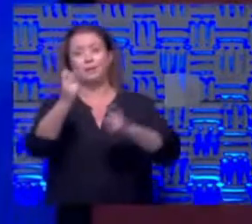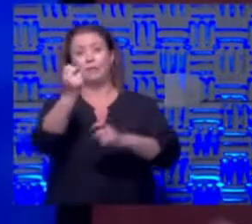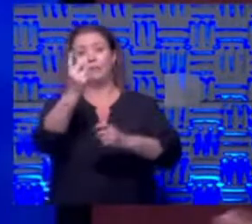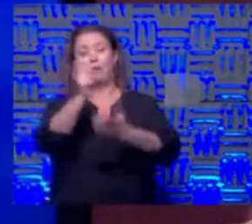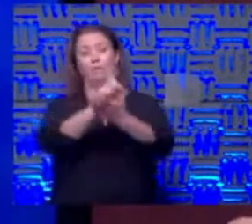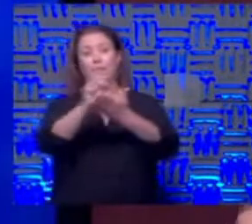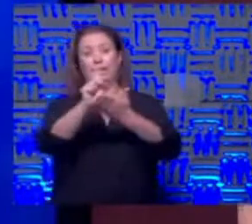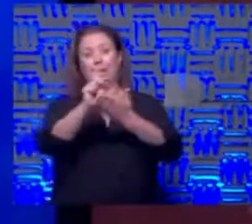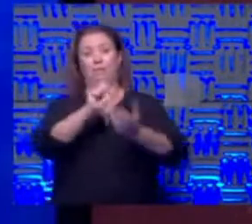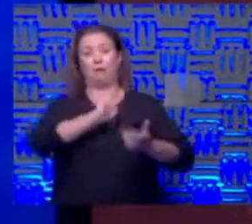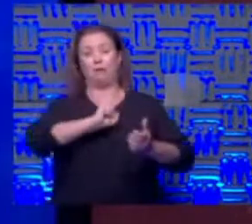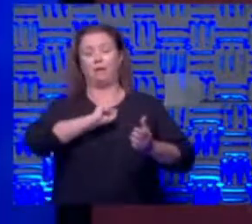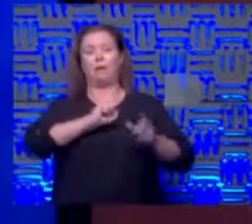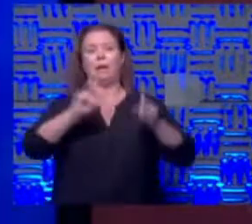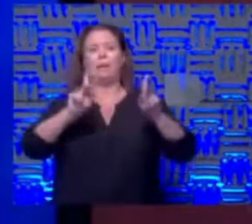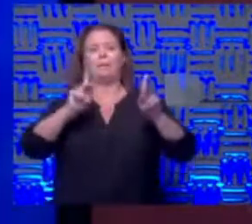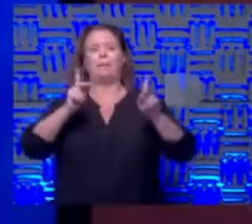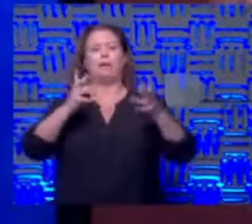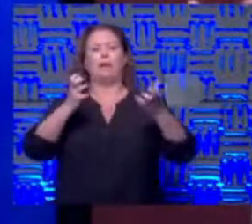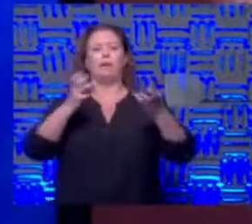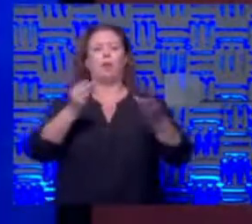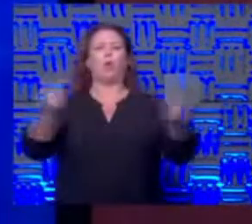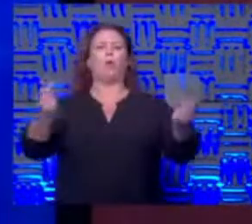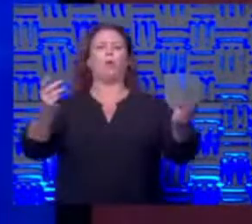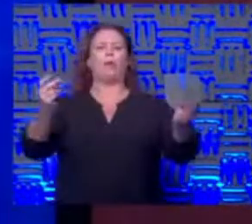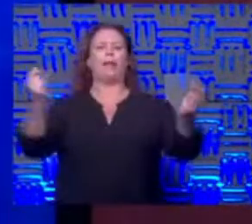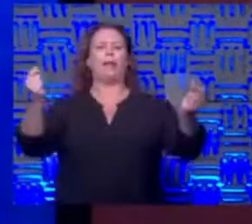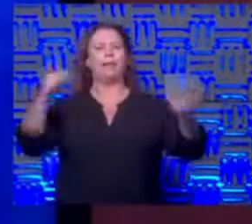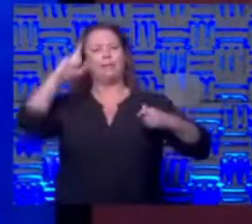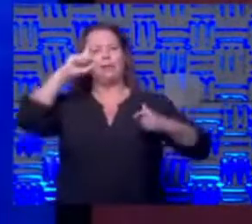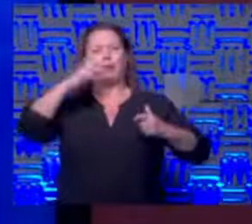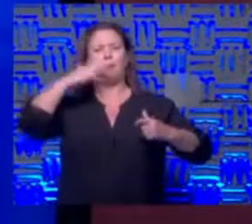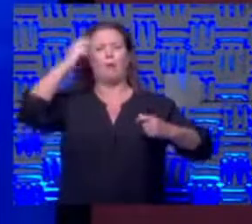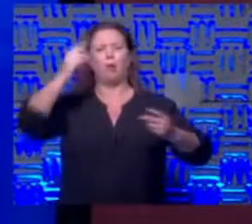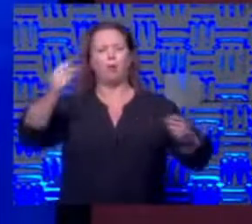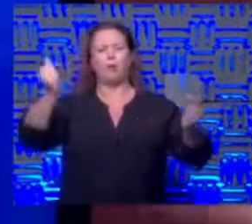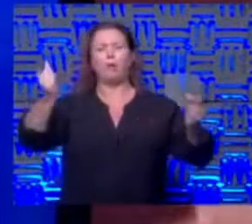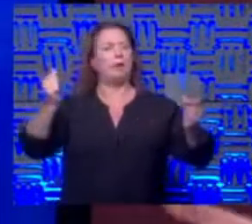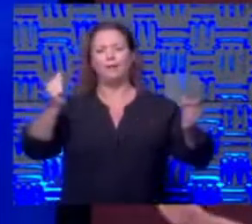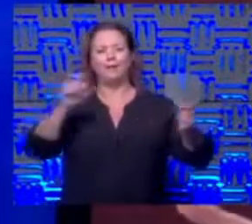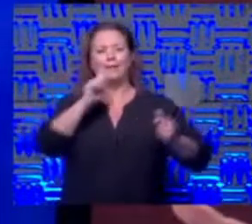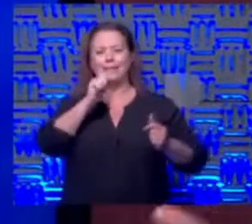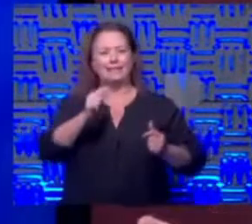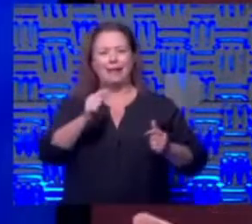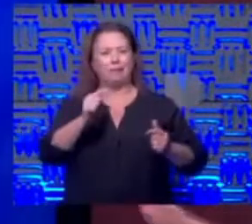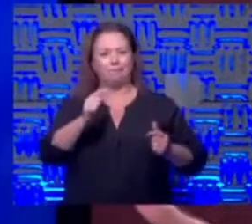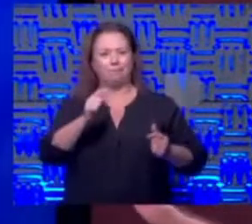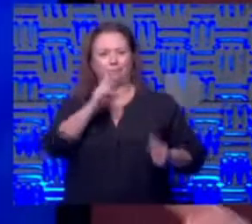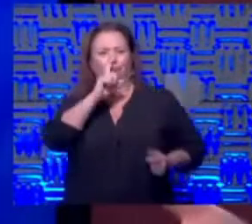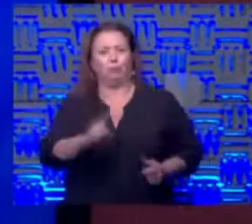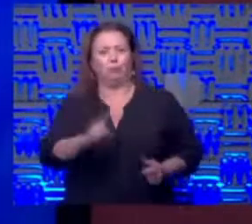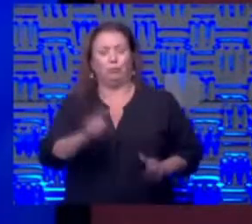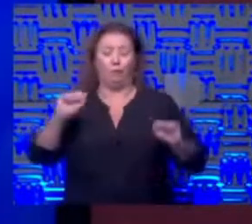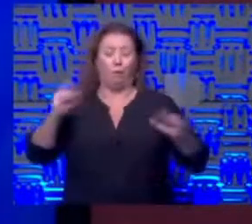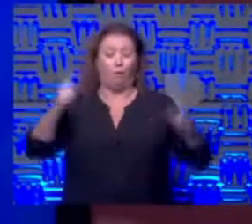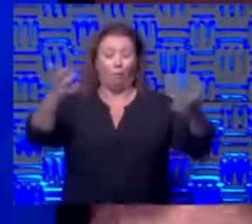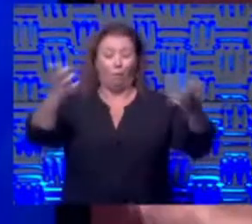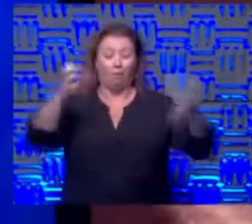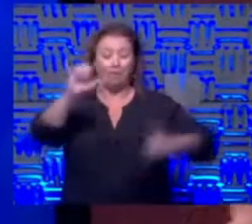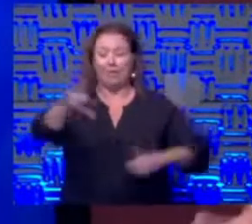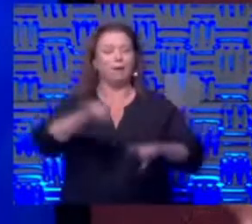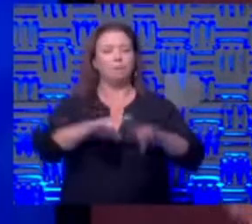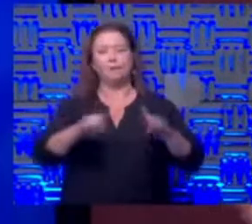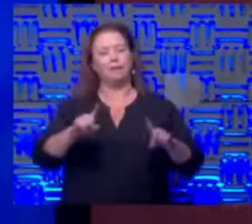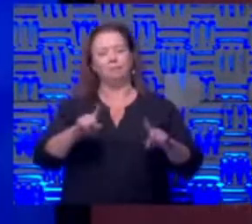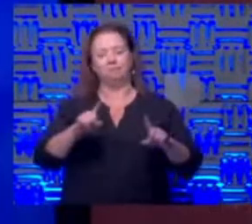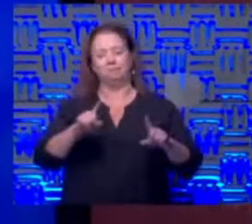back if the cough. And people want that to go right away. They think they should just be better like that. That's just not how it works. And we can all want that, but that